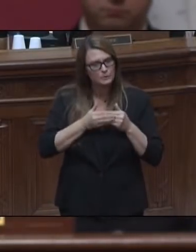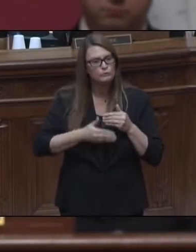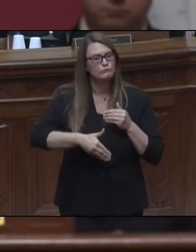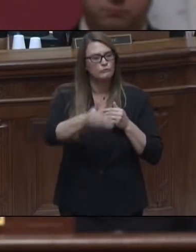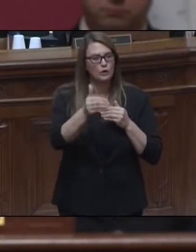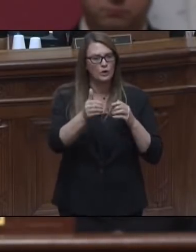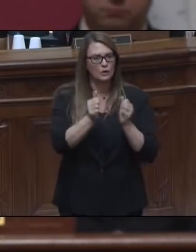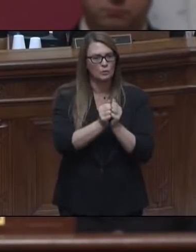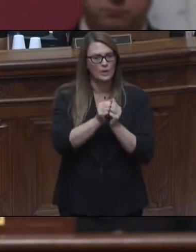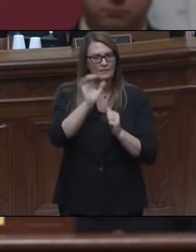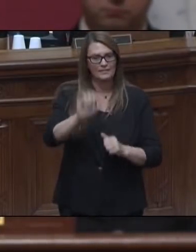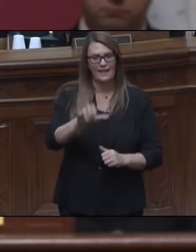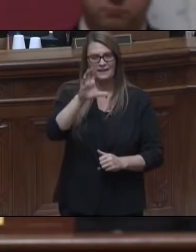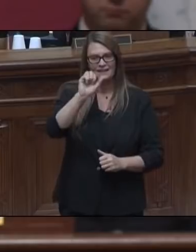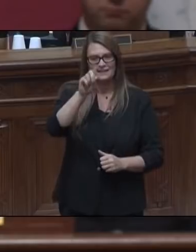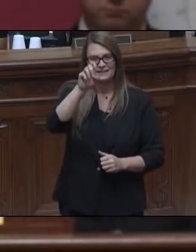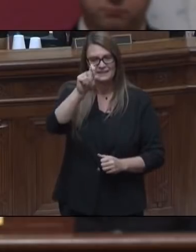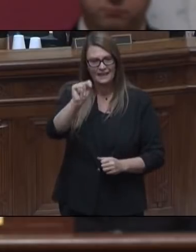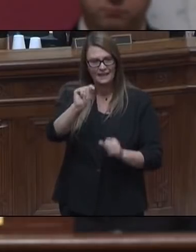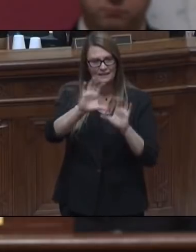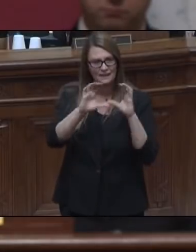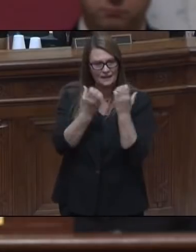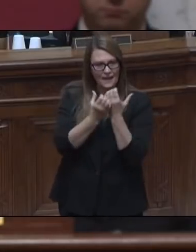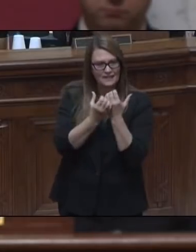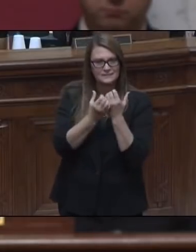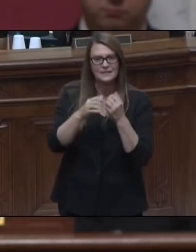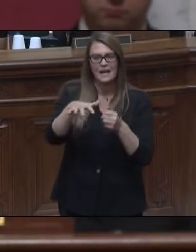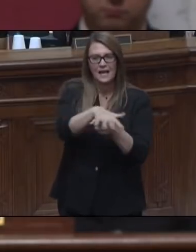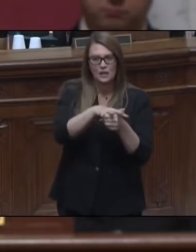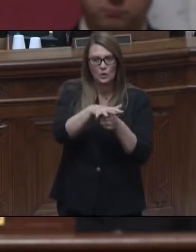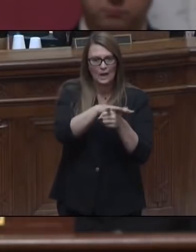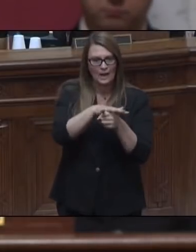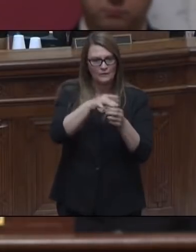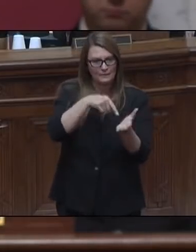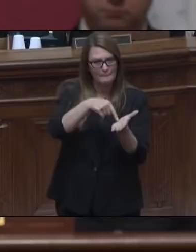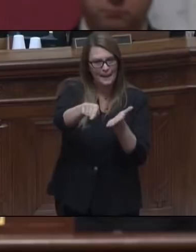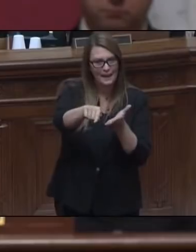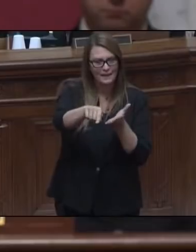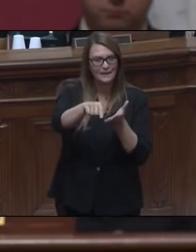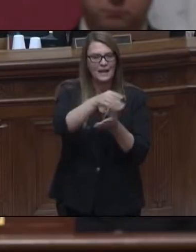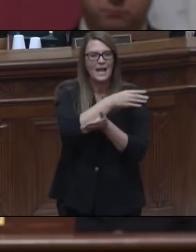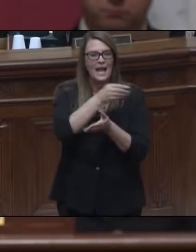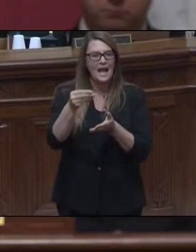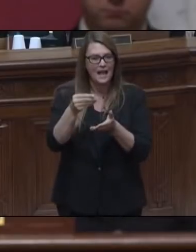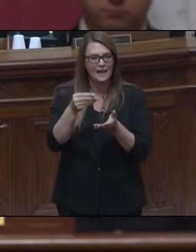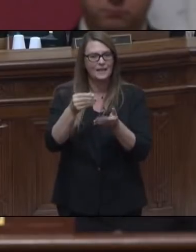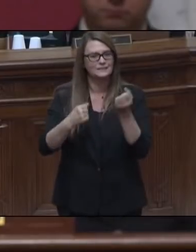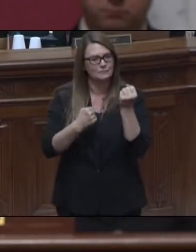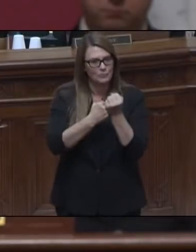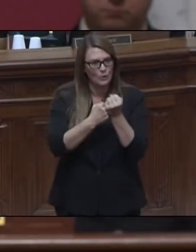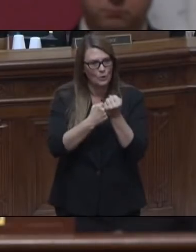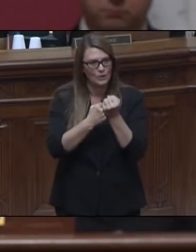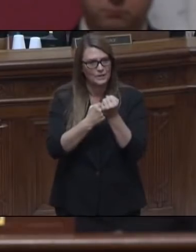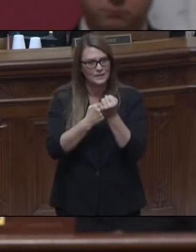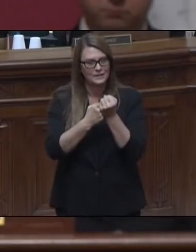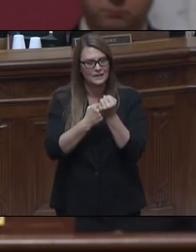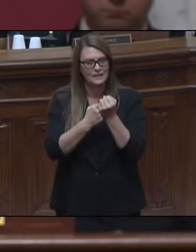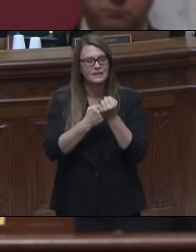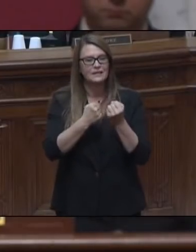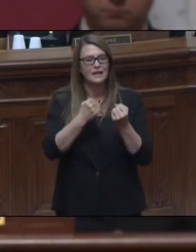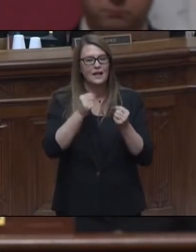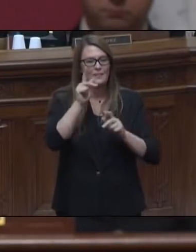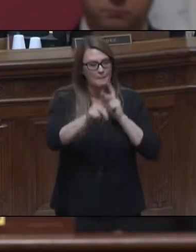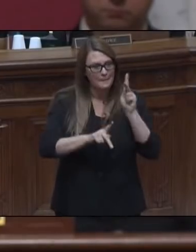with our cadet classes. We need to move forward with locality pay, and we need to absolutely support the very,